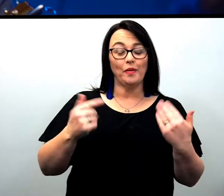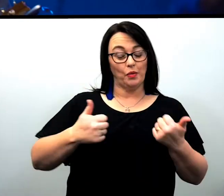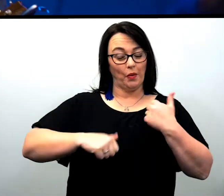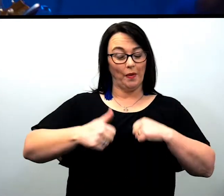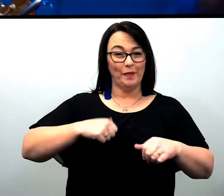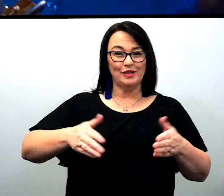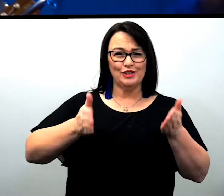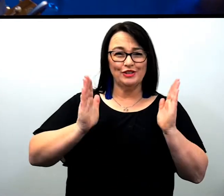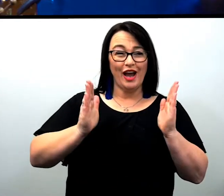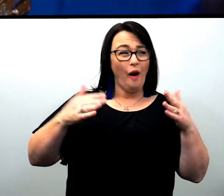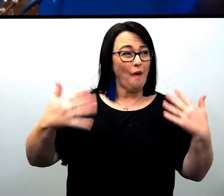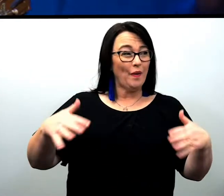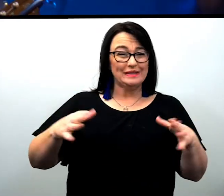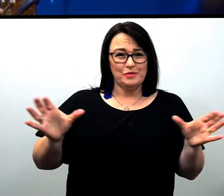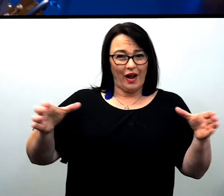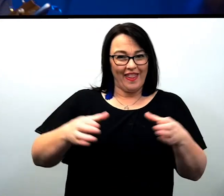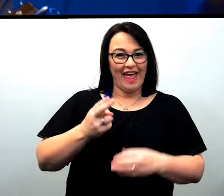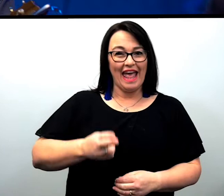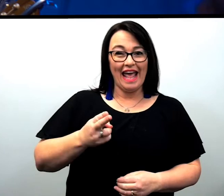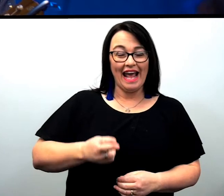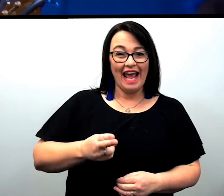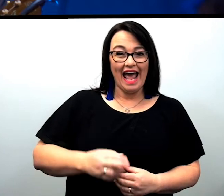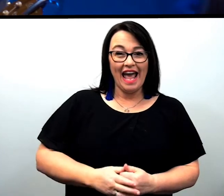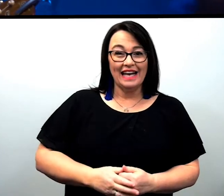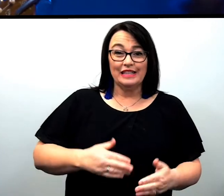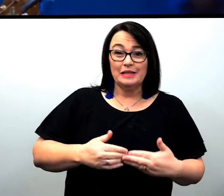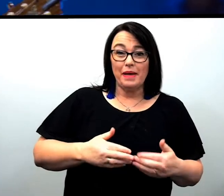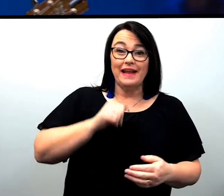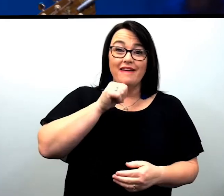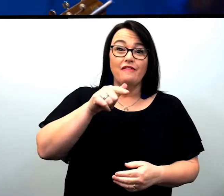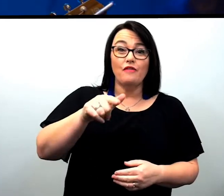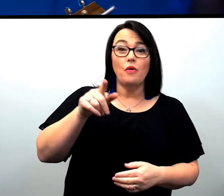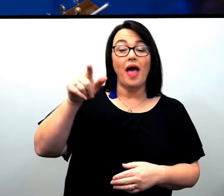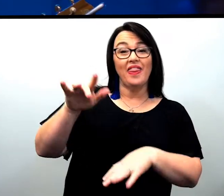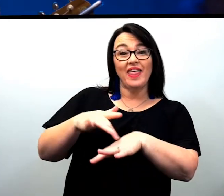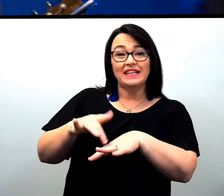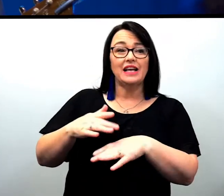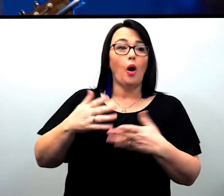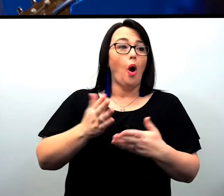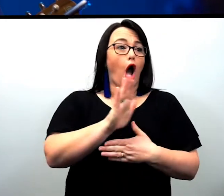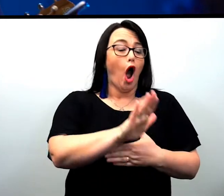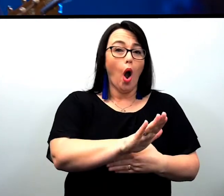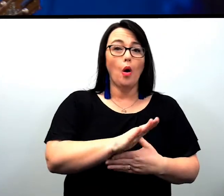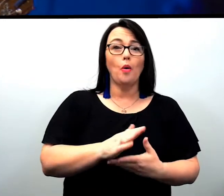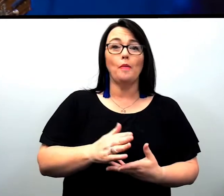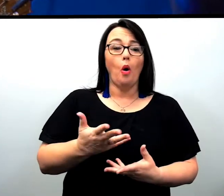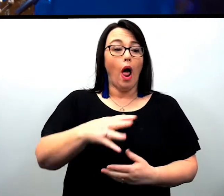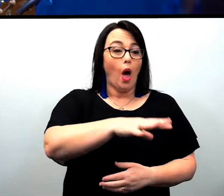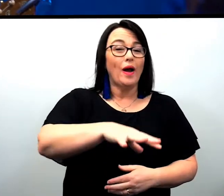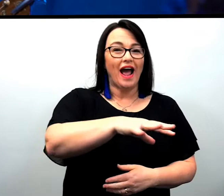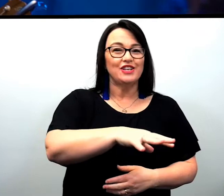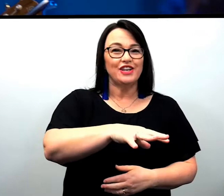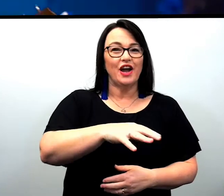Good morning and welcome to Equivis Church. How awesome it is to gather together again. Whether you're in the third theater or you're at home or you're at any one of our